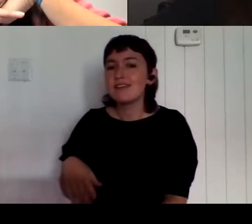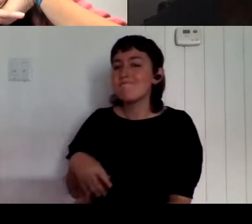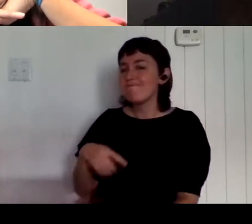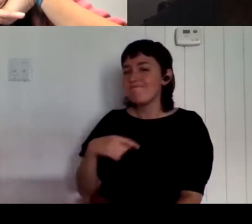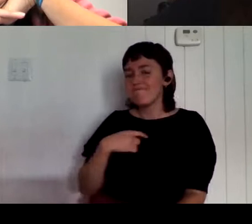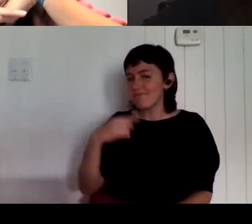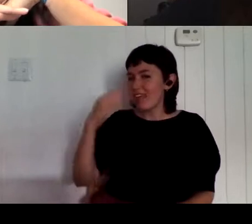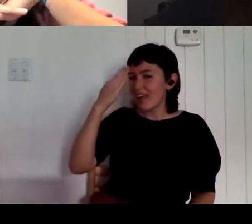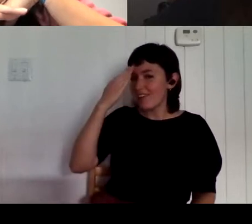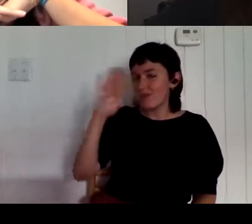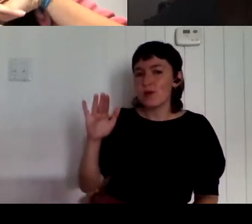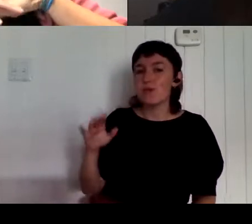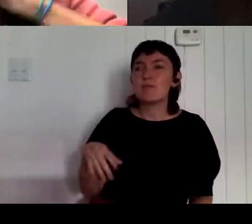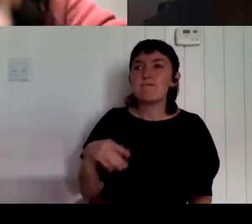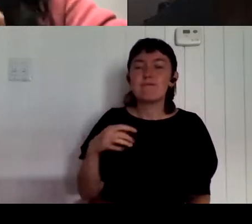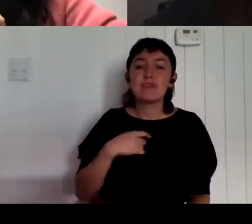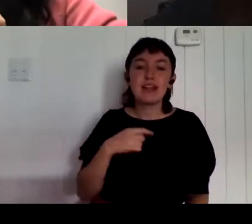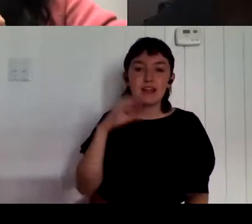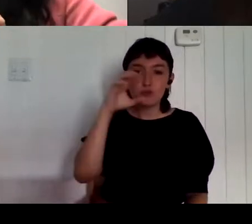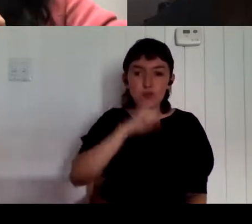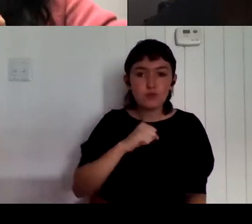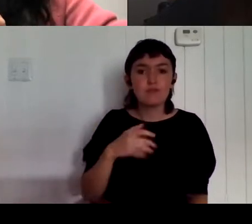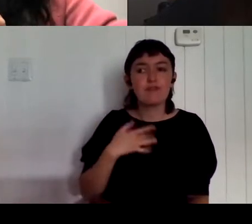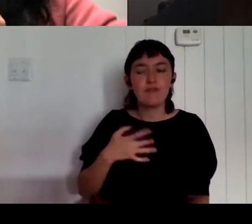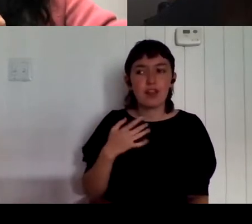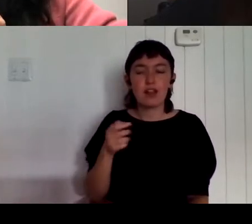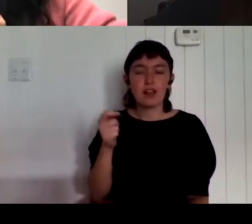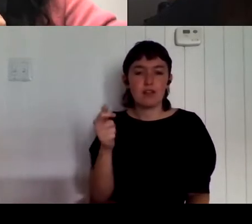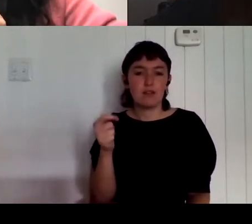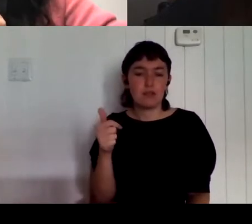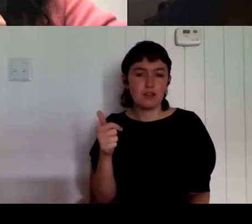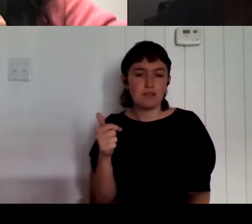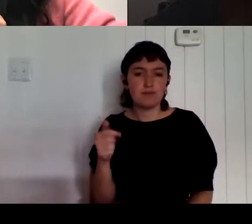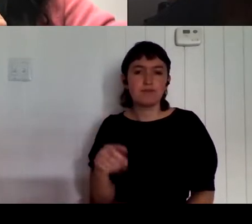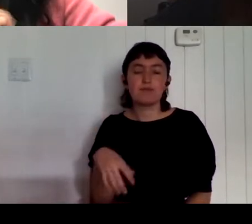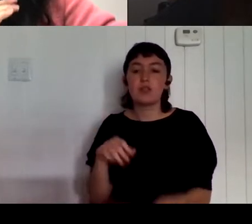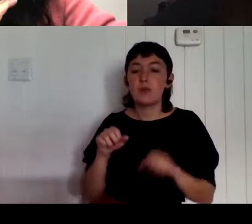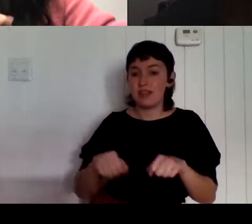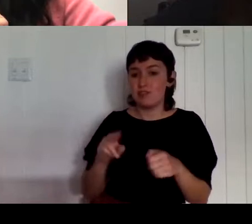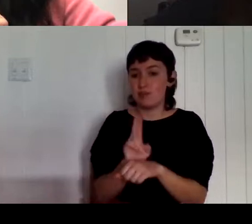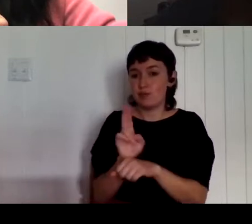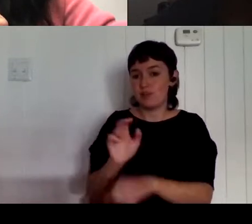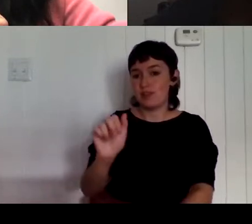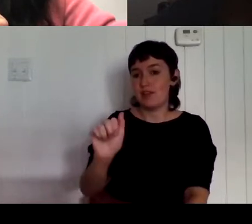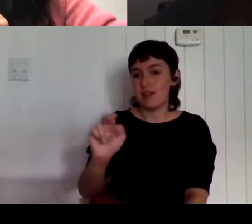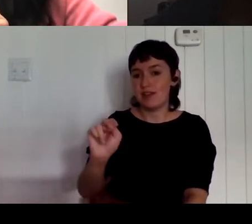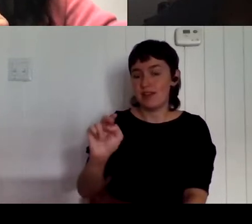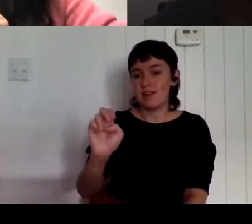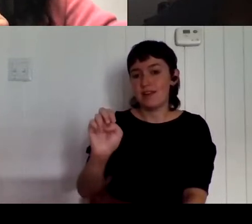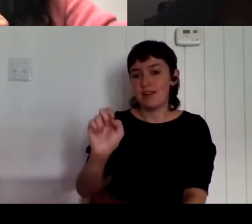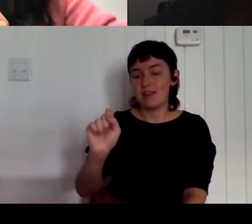can anesthetize them. But as a scientist, and when you're looking at writing protocols,